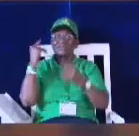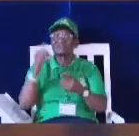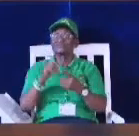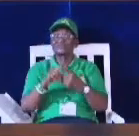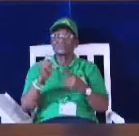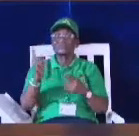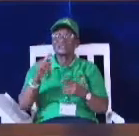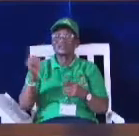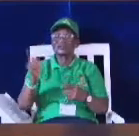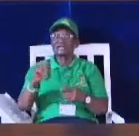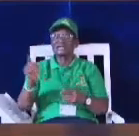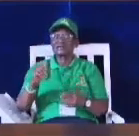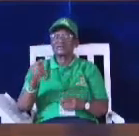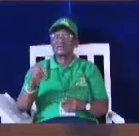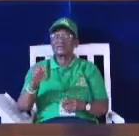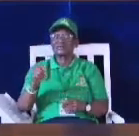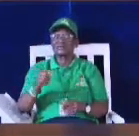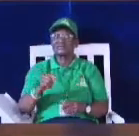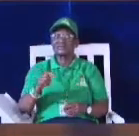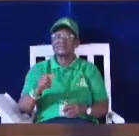solved the problem.